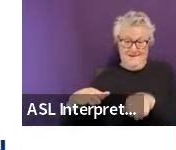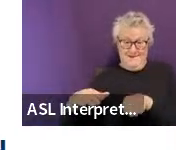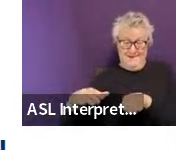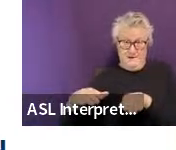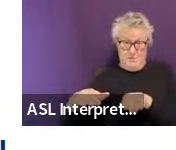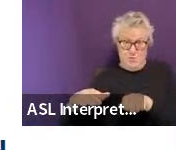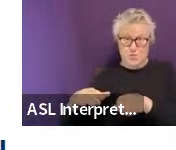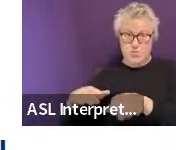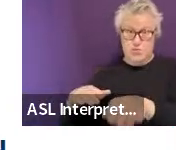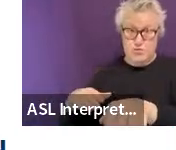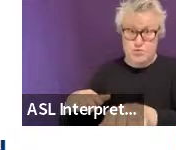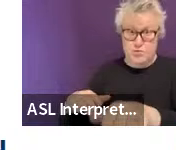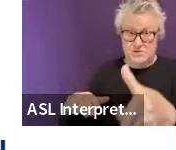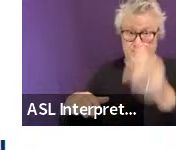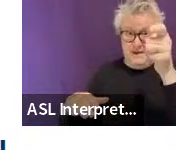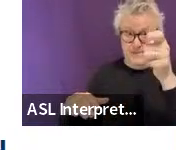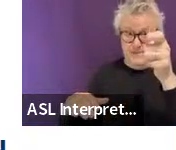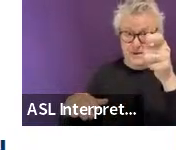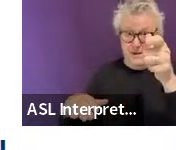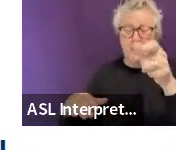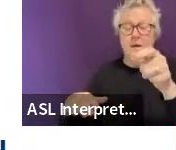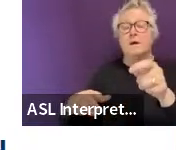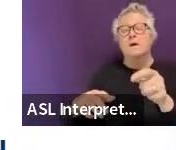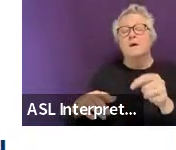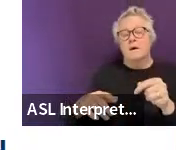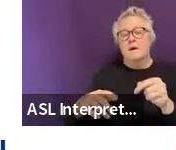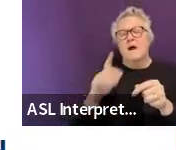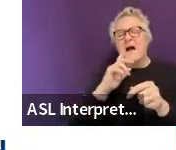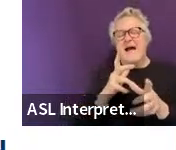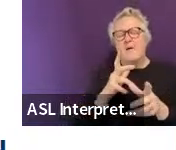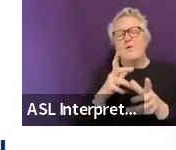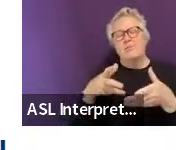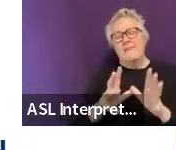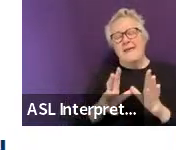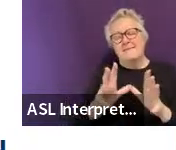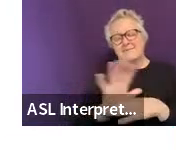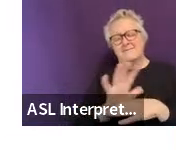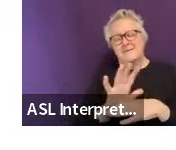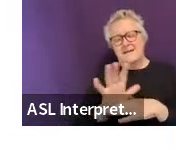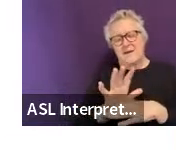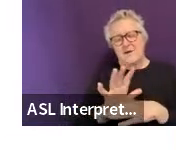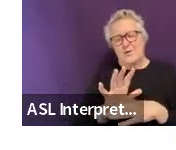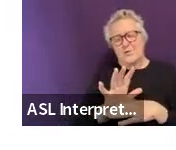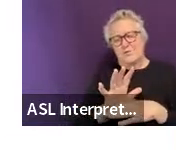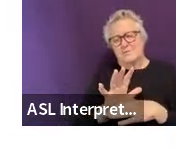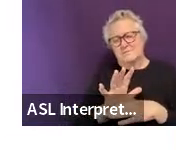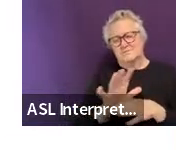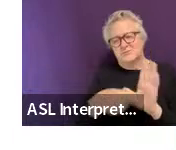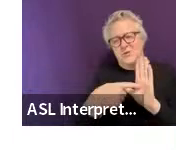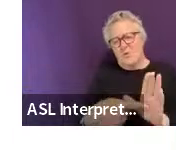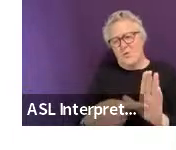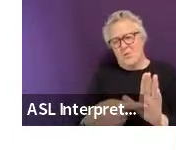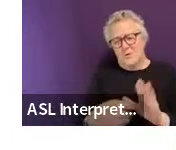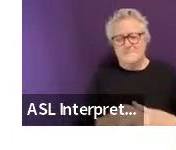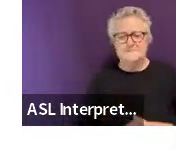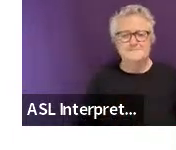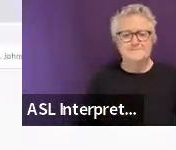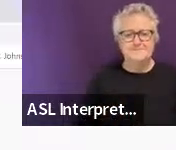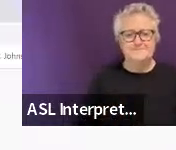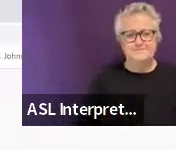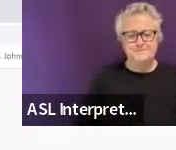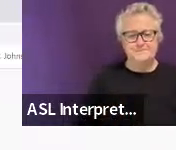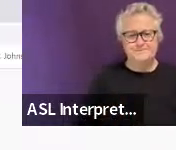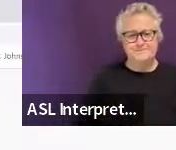and then merges over. I'm going to let the video do a lot of talking for me here. So if we go to the next slide, I've got a video that kind of shows an example for us as